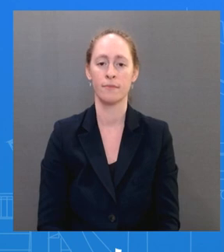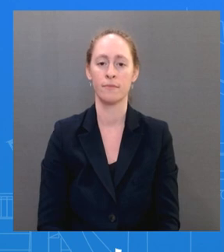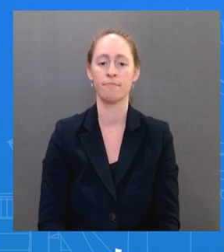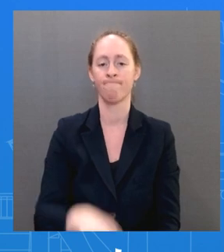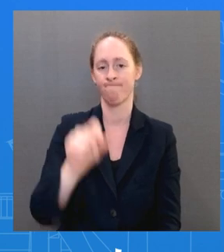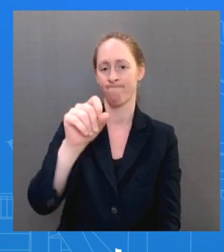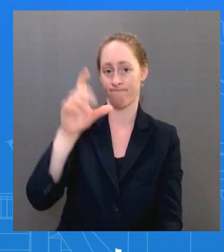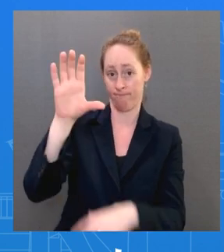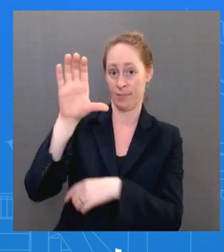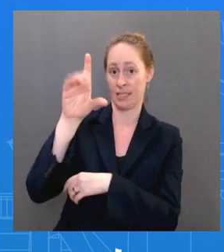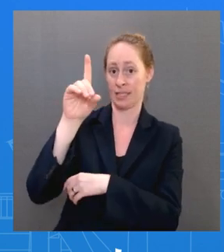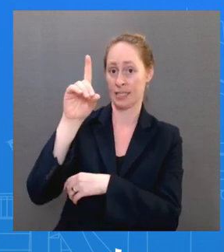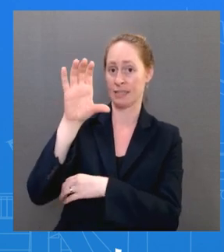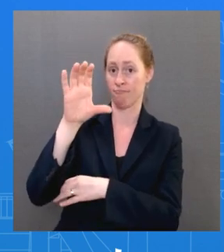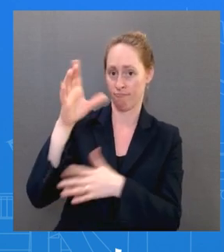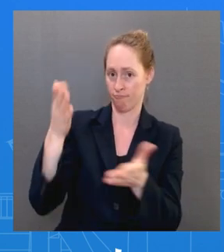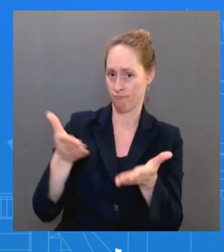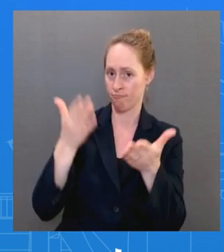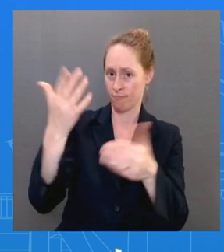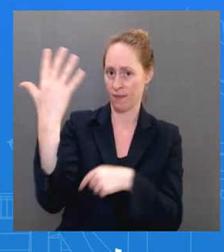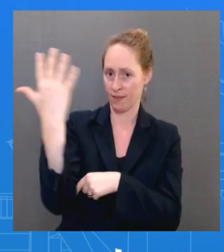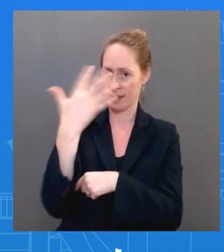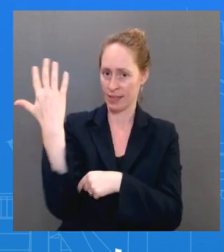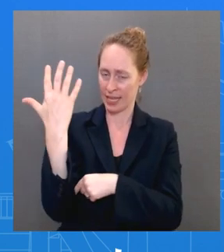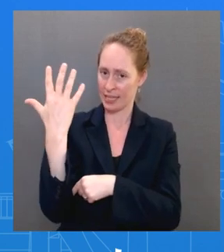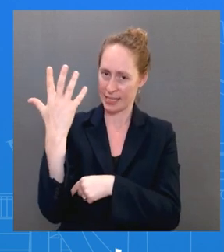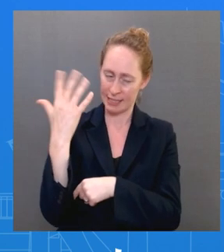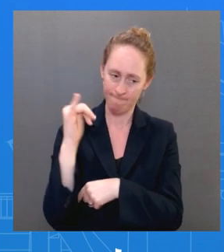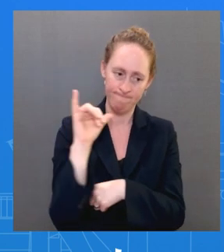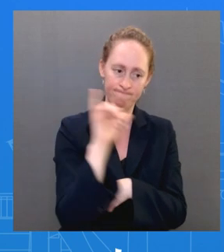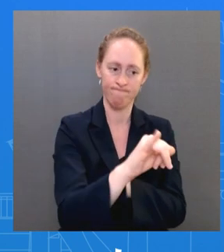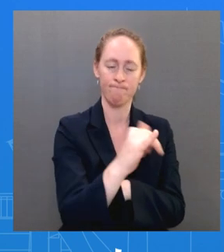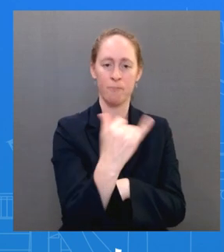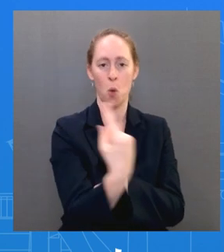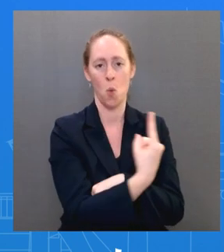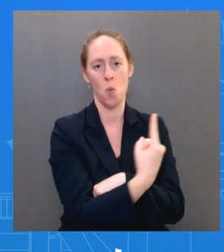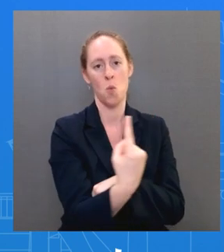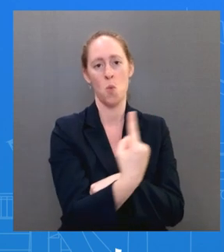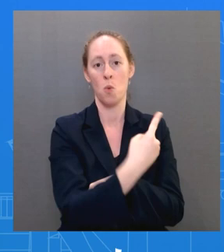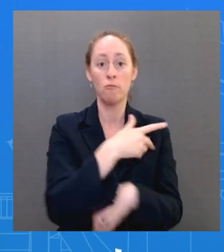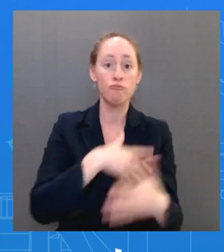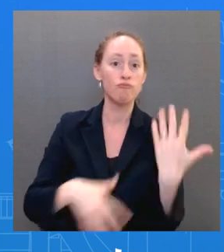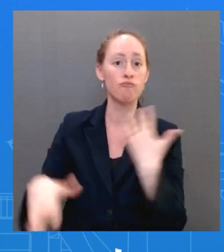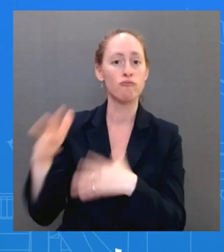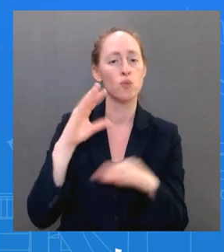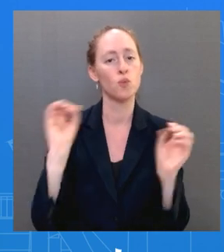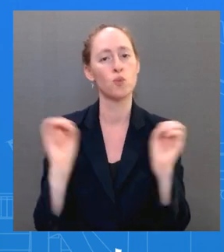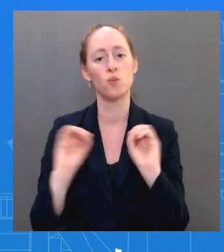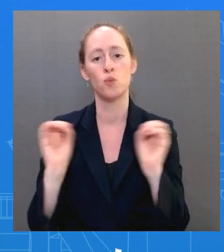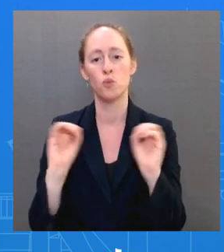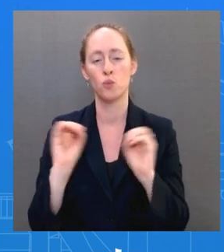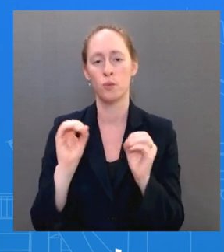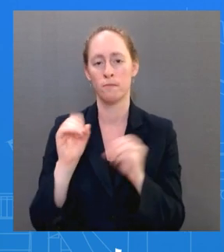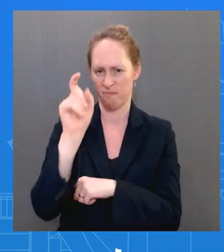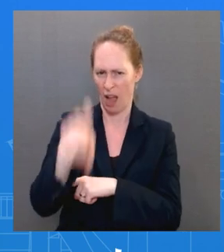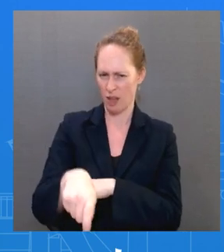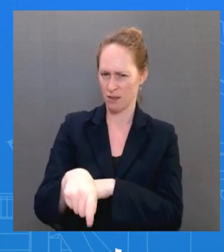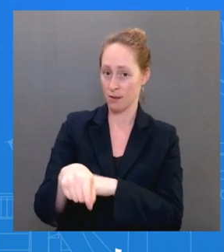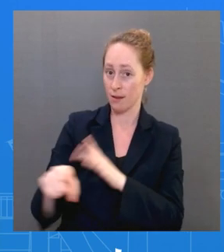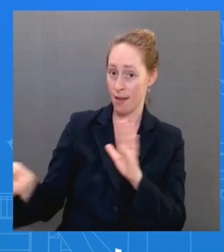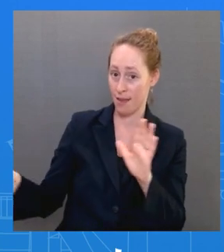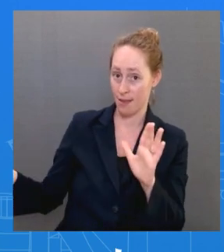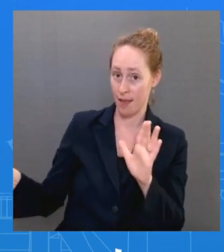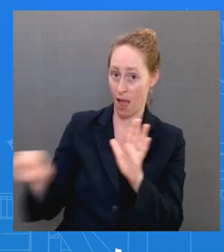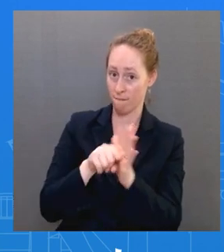after he's completed his 5 days of isolation. And once he tests negative, he will return to work. So he'll be